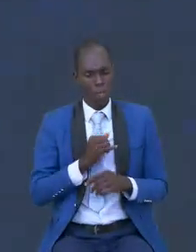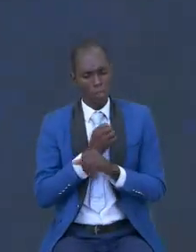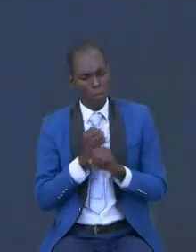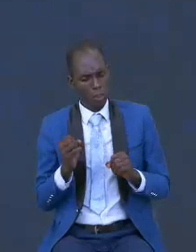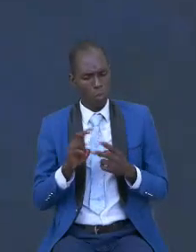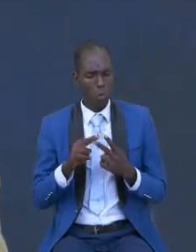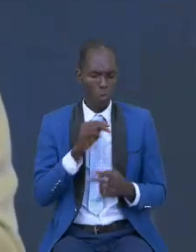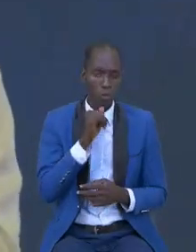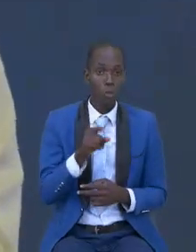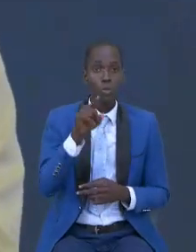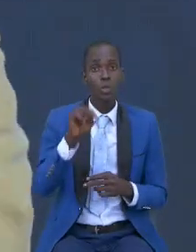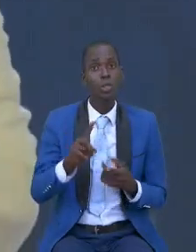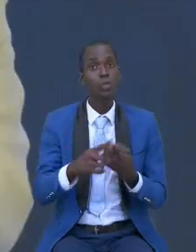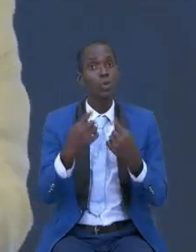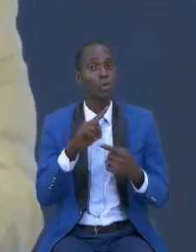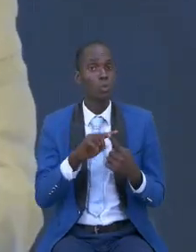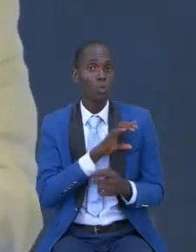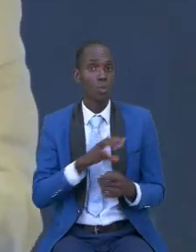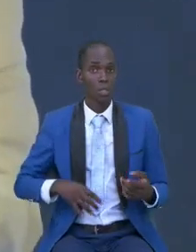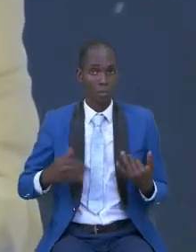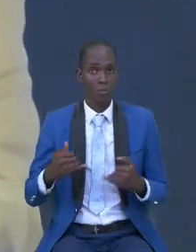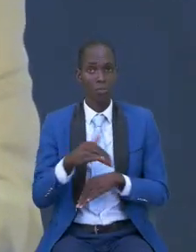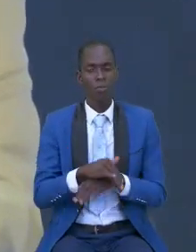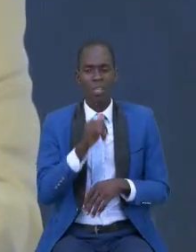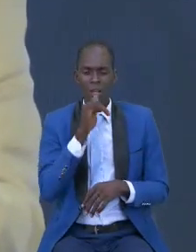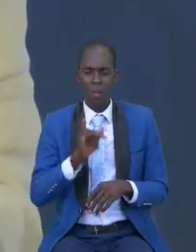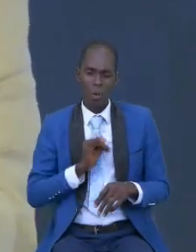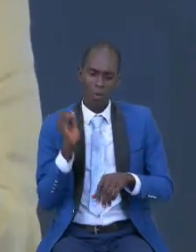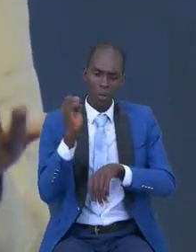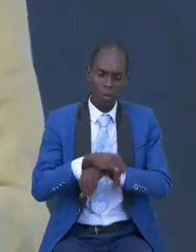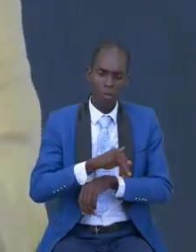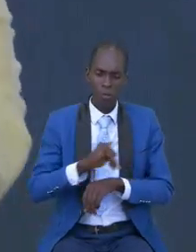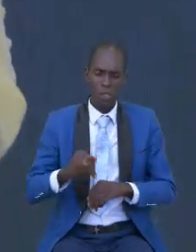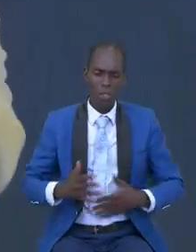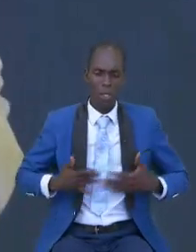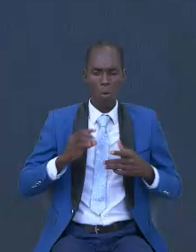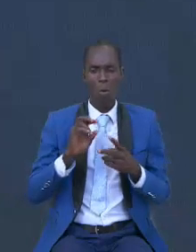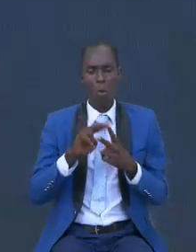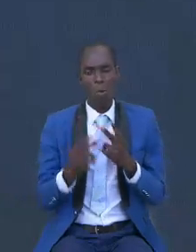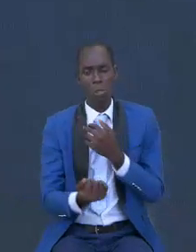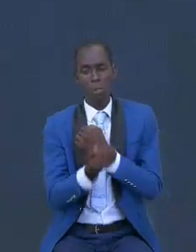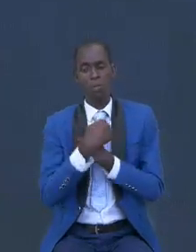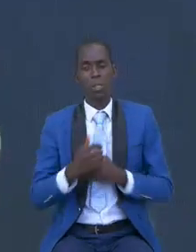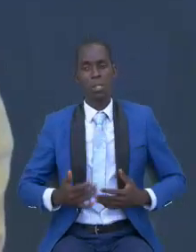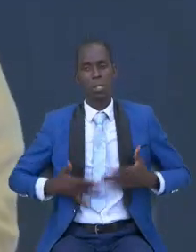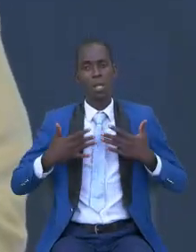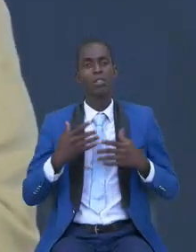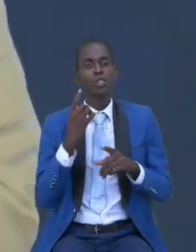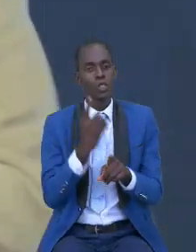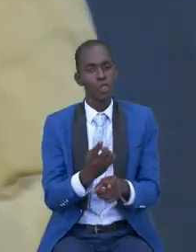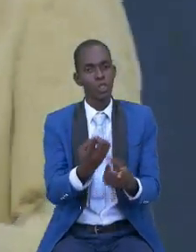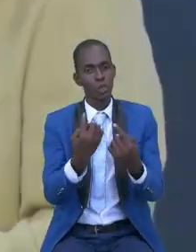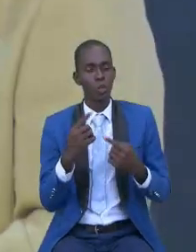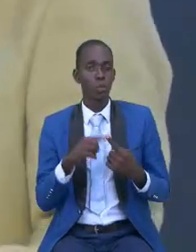saved? You need to come to Christ. Am I living an overcoming life or a defeated life? Just come to